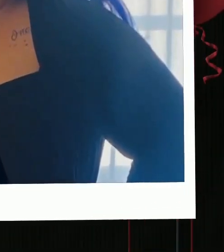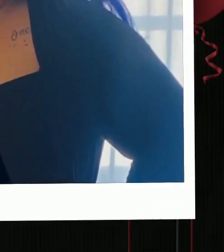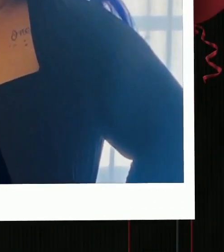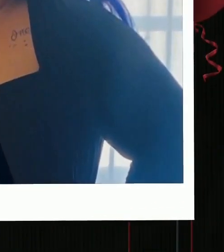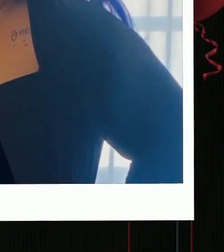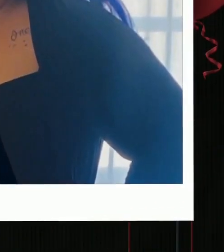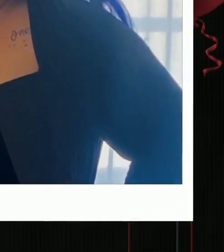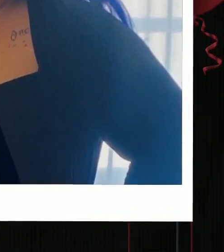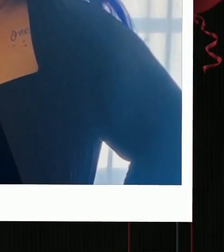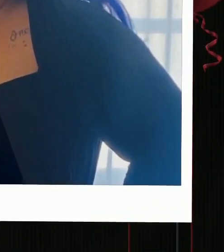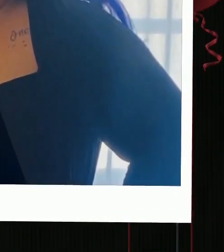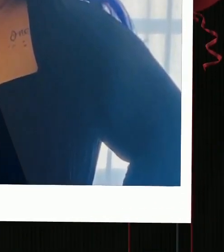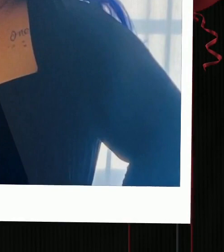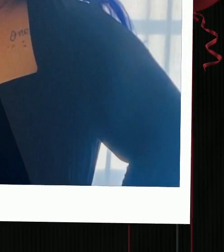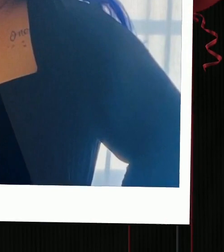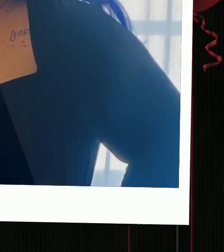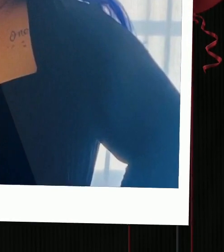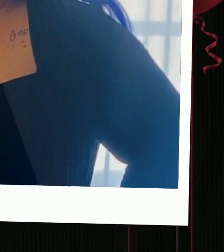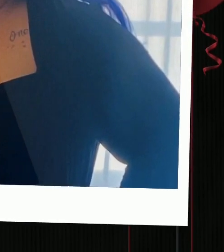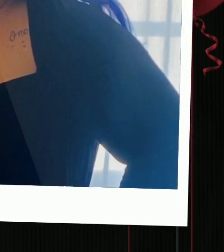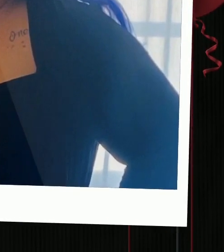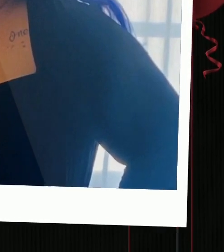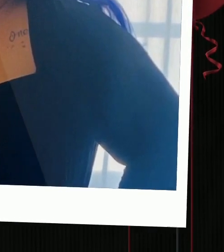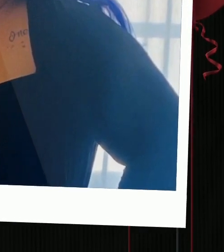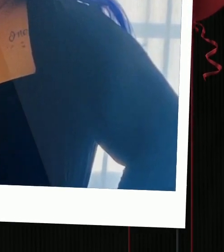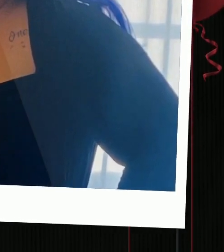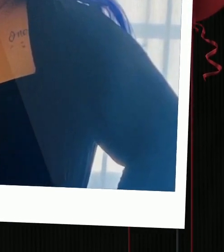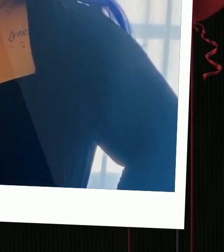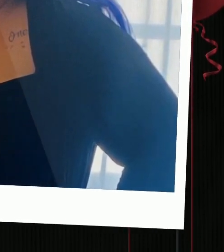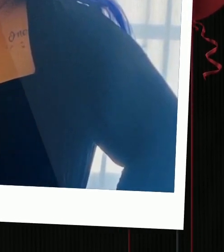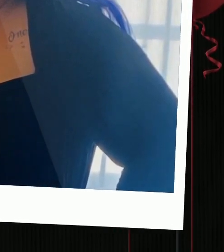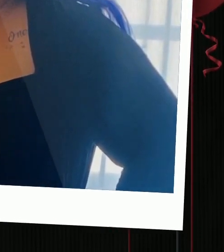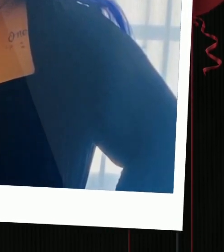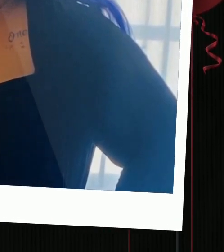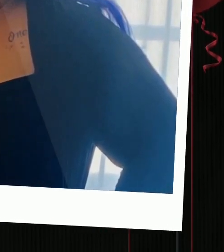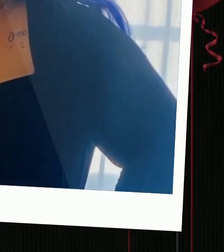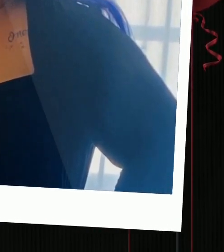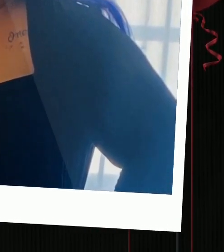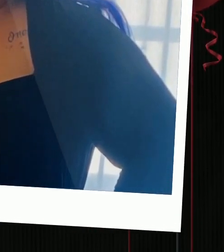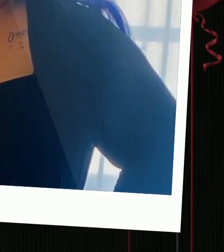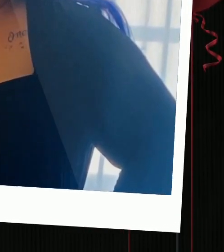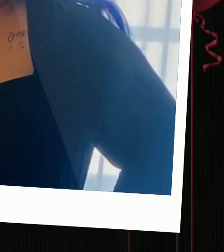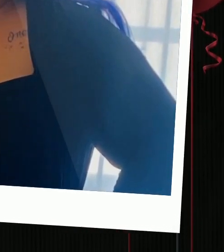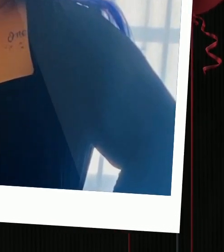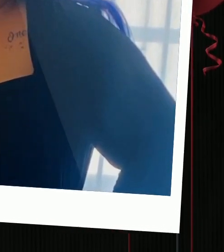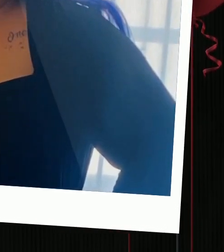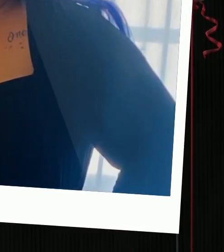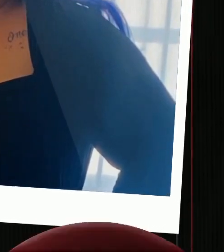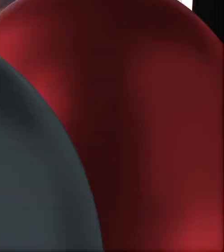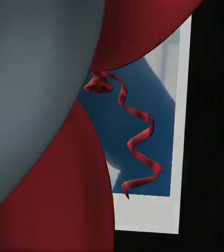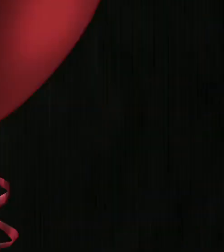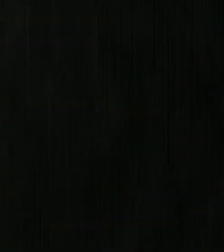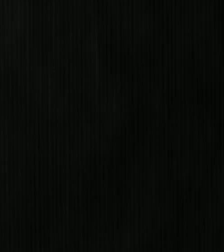Leanne Walters, Bachelor of Arts in Human Development, cum laude.